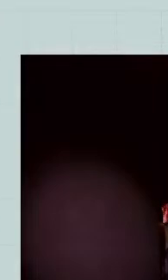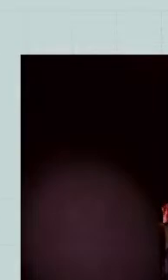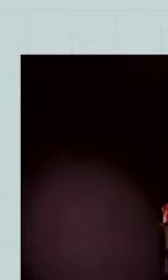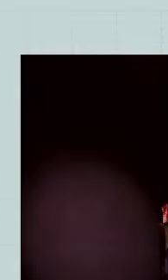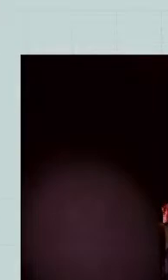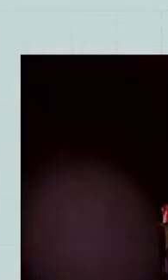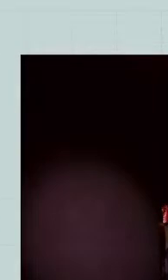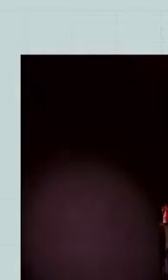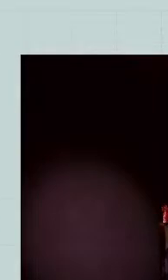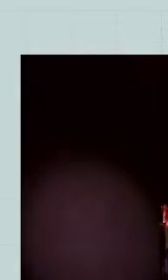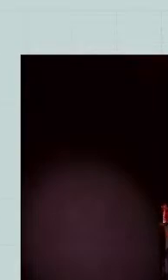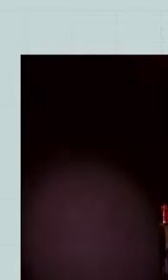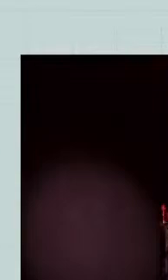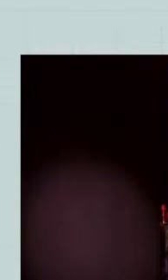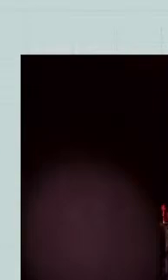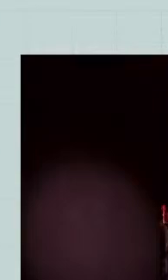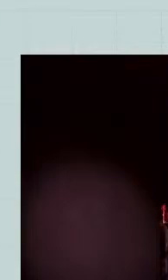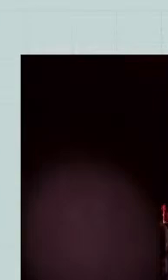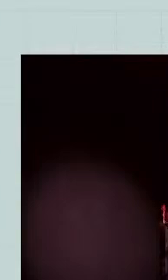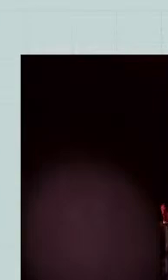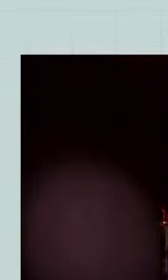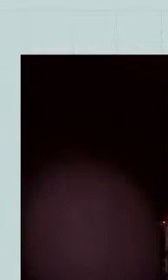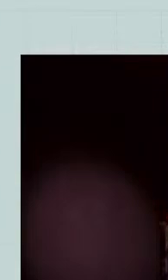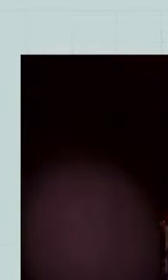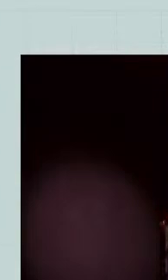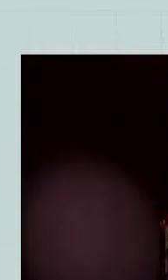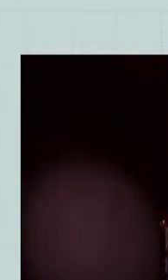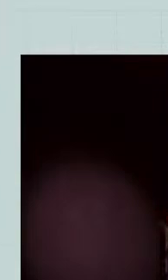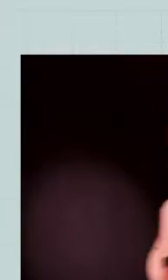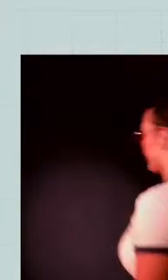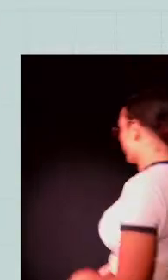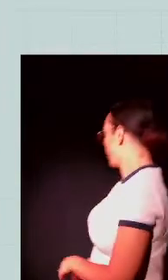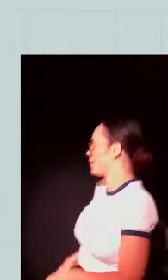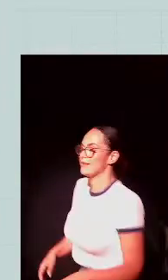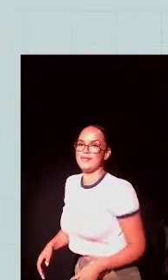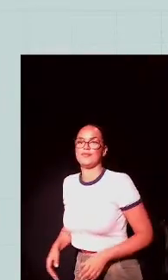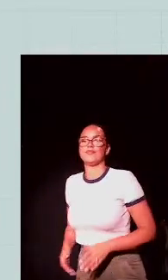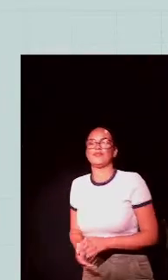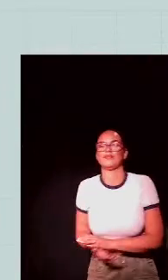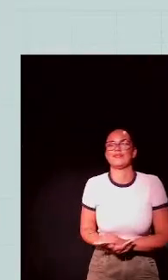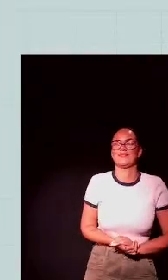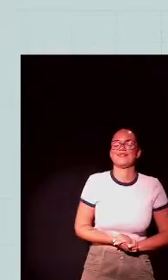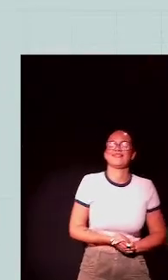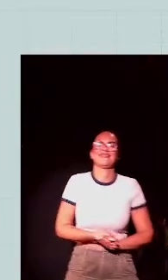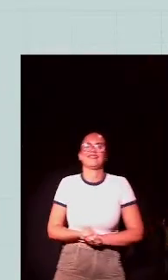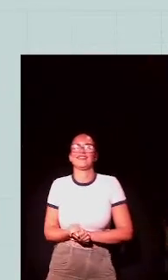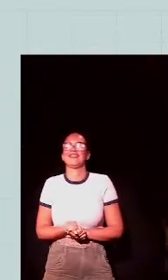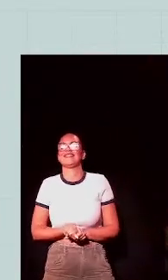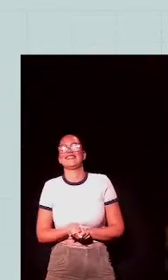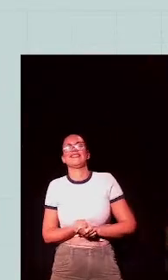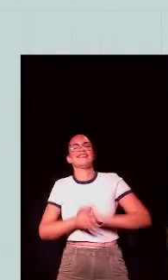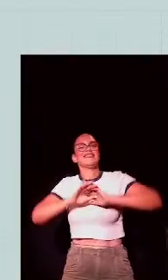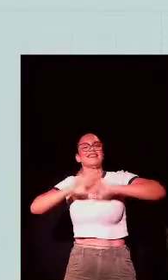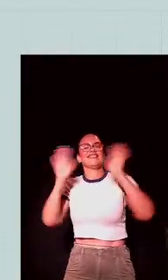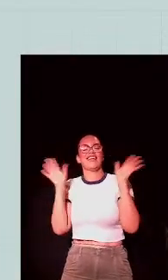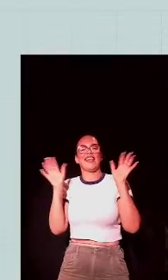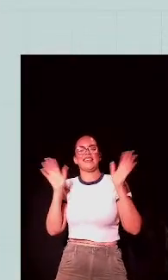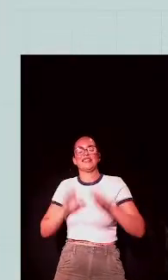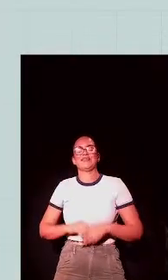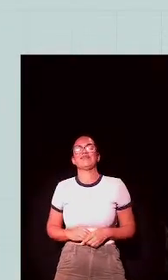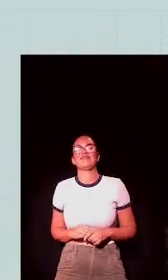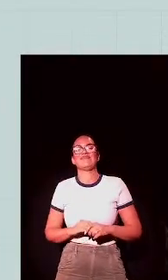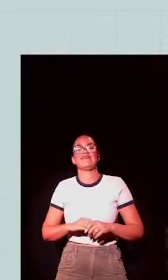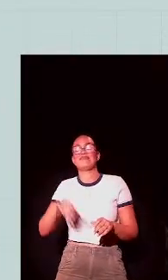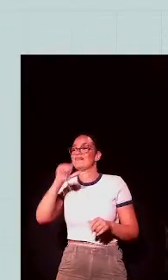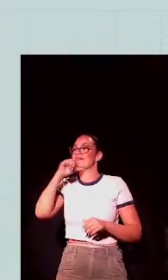Good to go. Here we are. I think we're going. Is this the right place to stand? Yes, great, fab. Hi, folks.